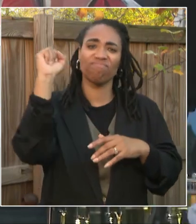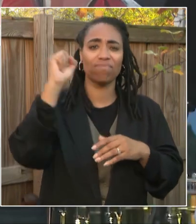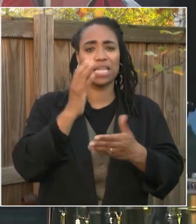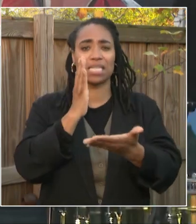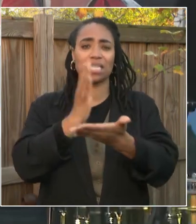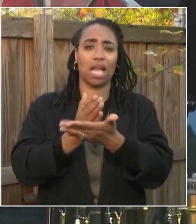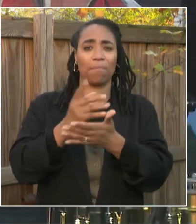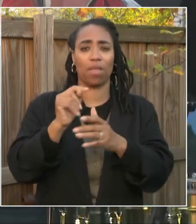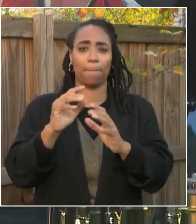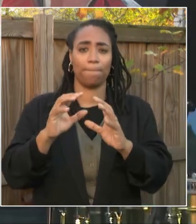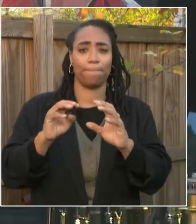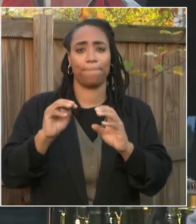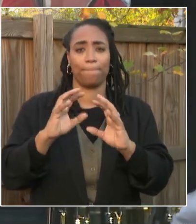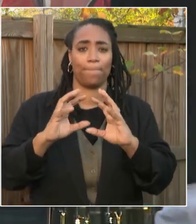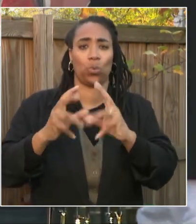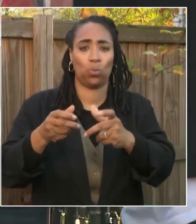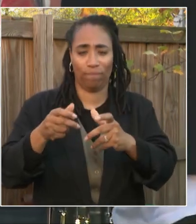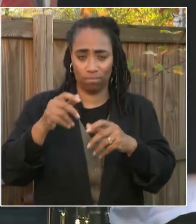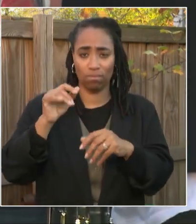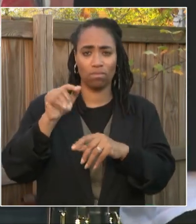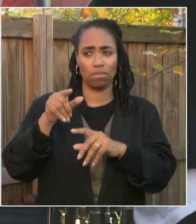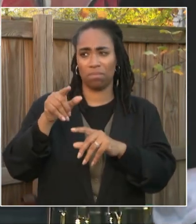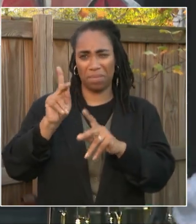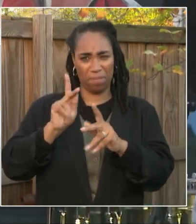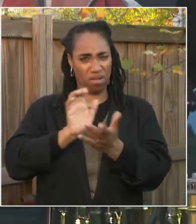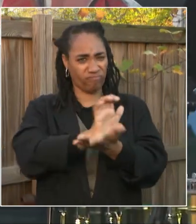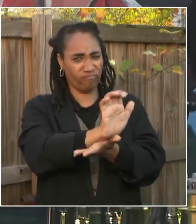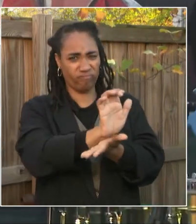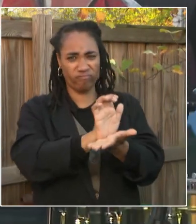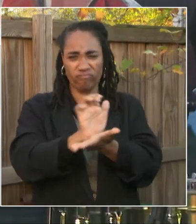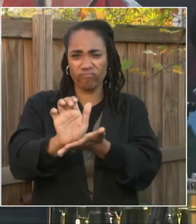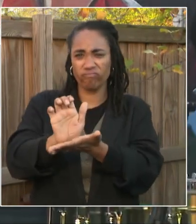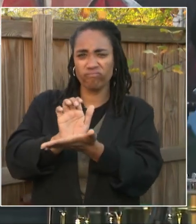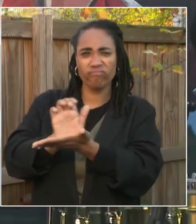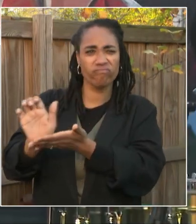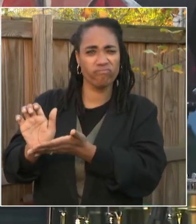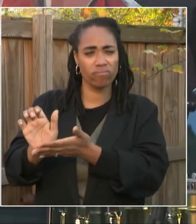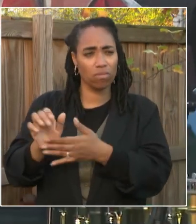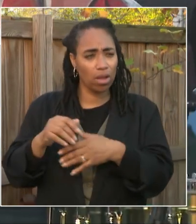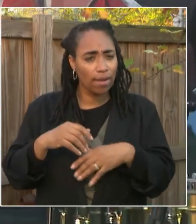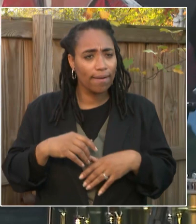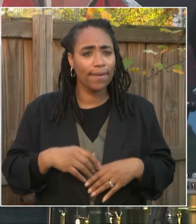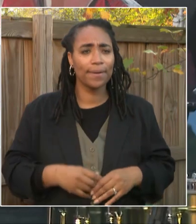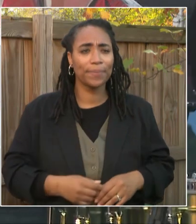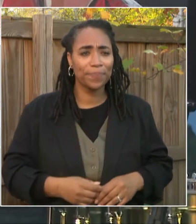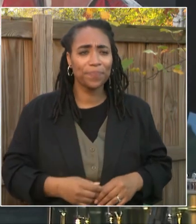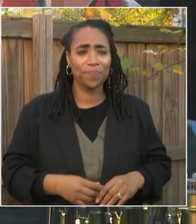Marion Barry. Go-go music is the most powerful stuff on the planet.